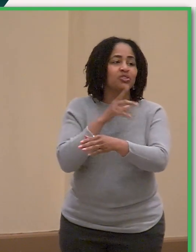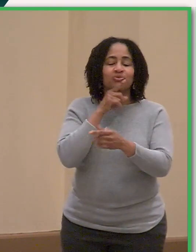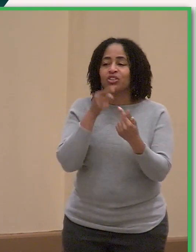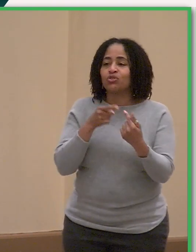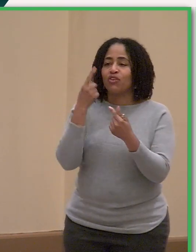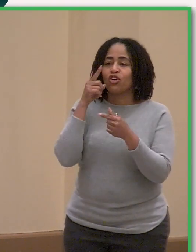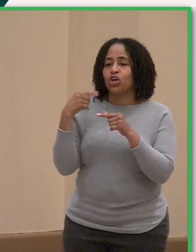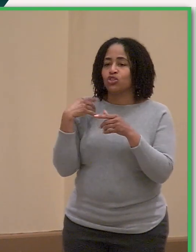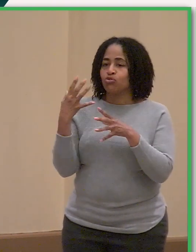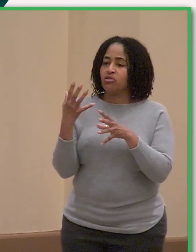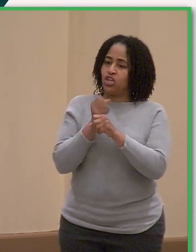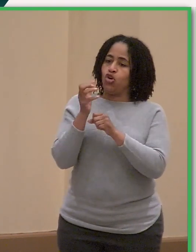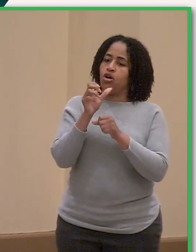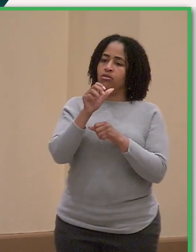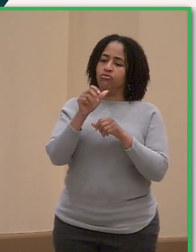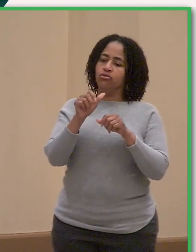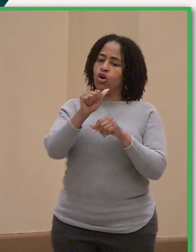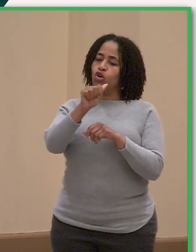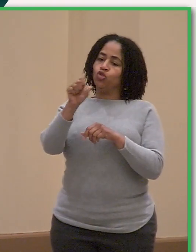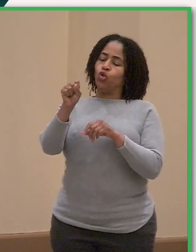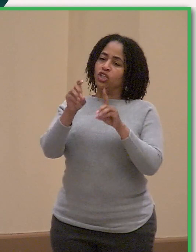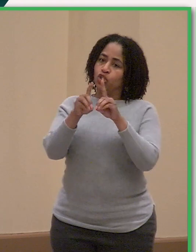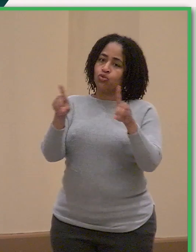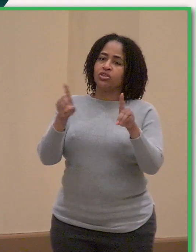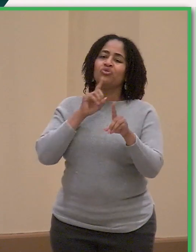definitely shows that it's possible.